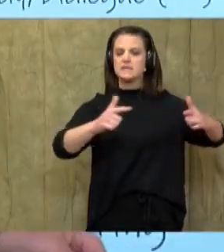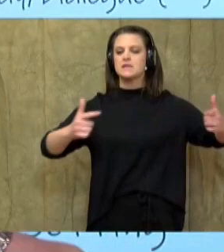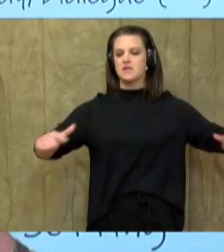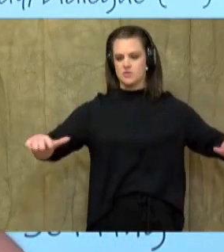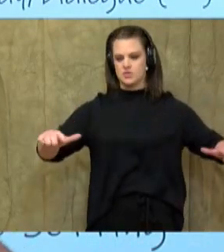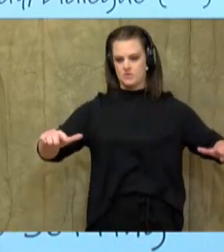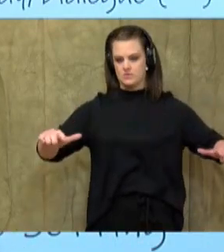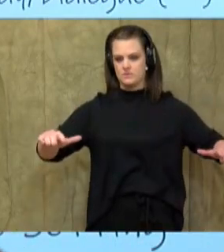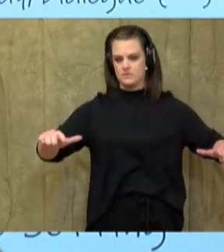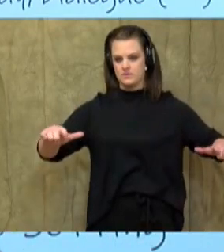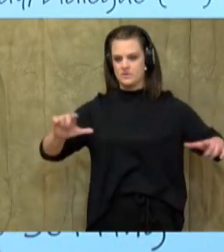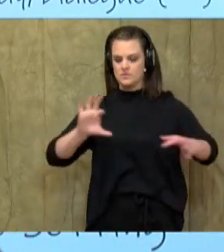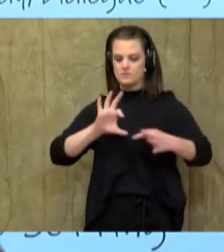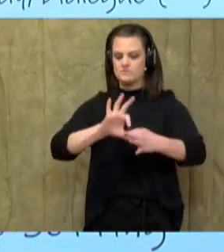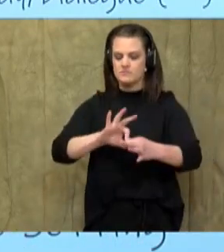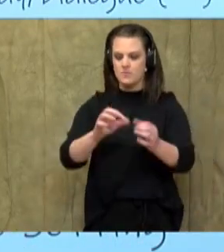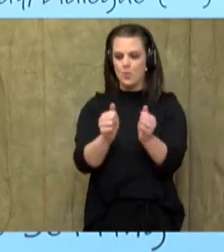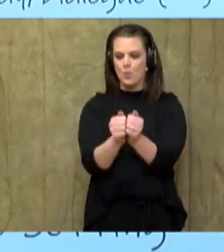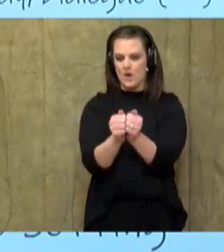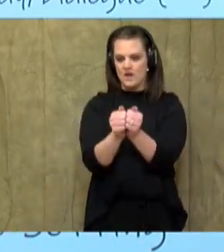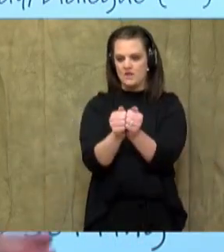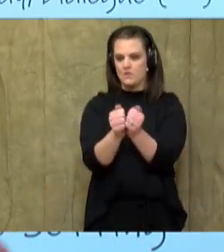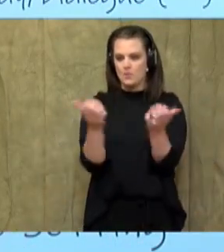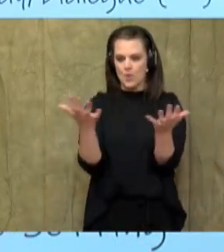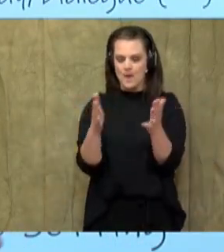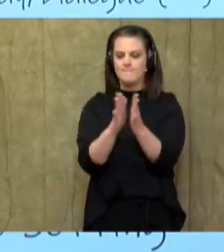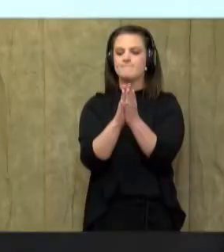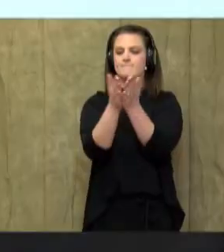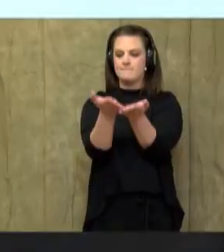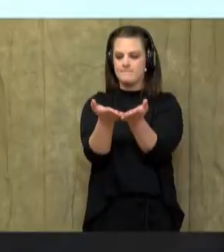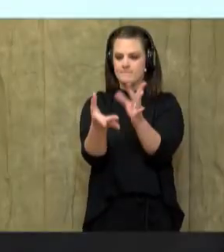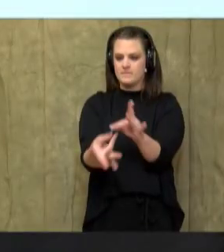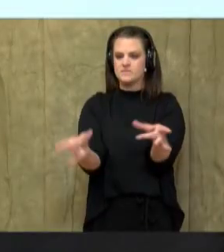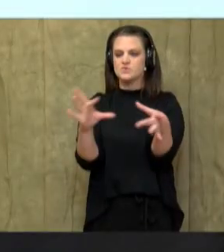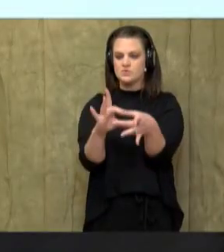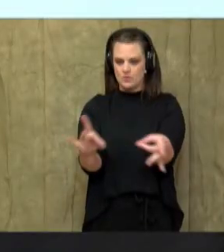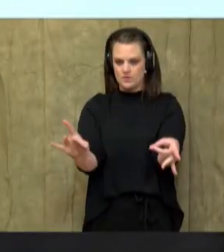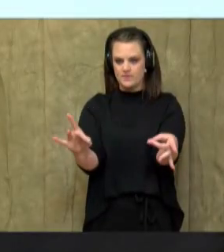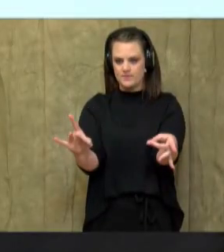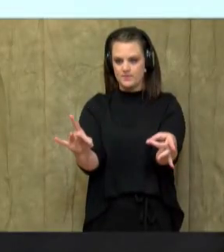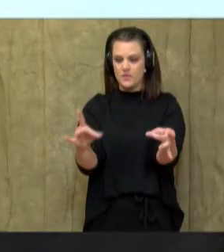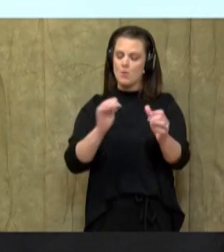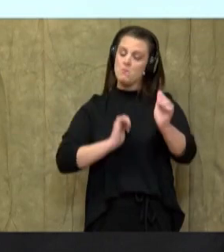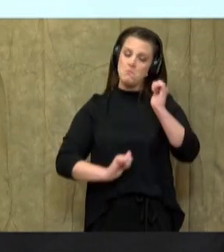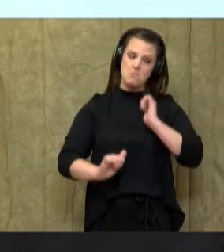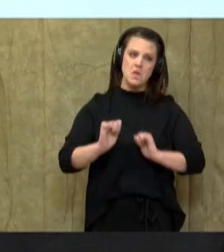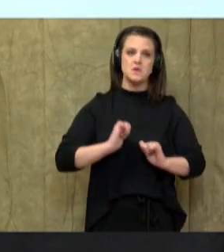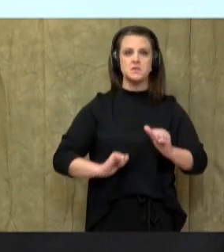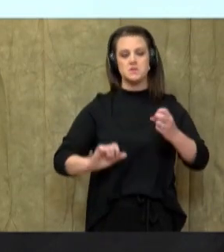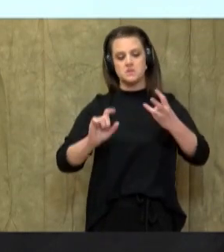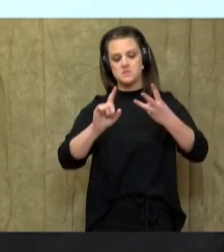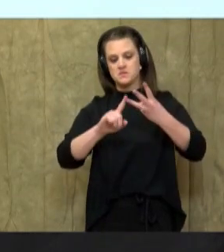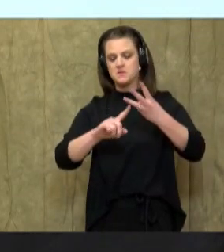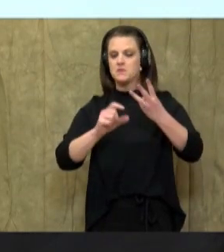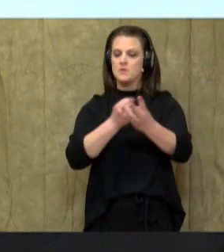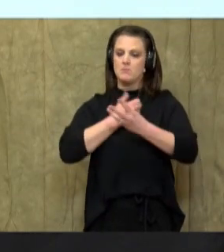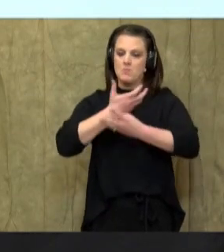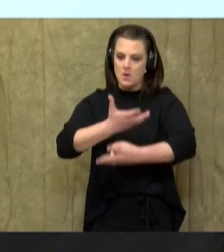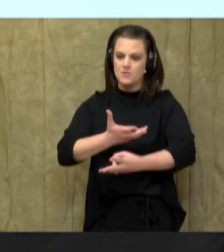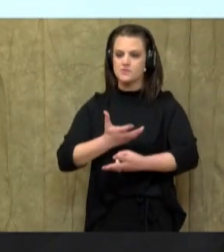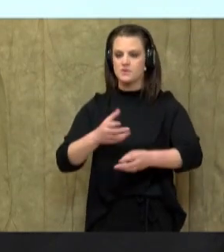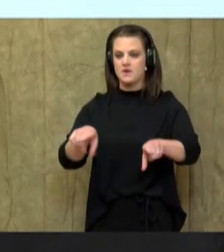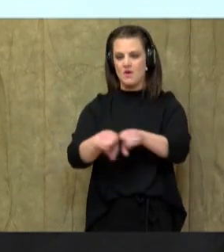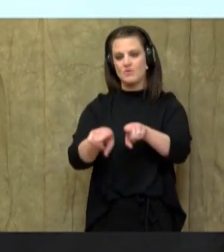with stories primarily. Now, it can also deal with plays and poetry as well